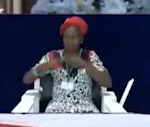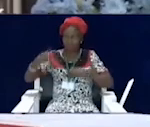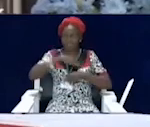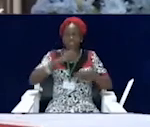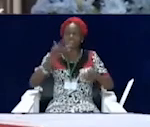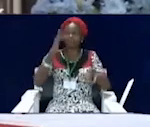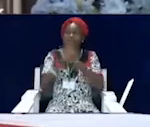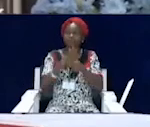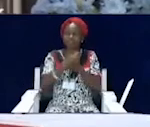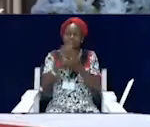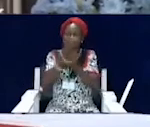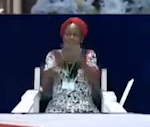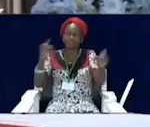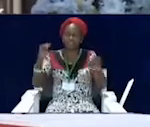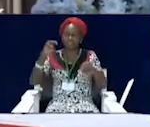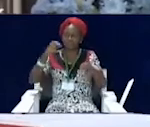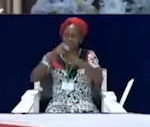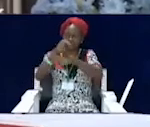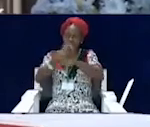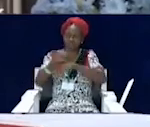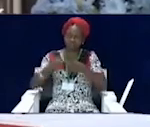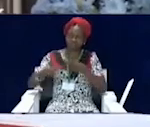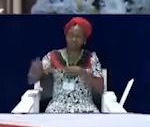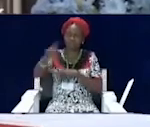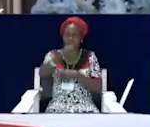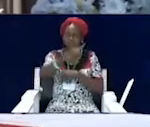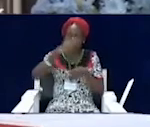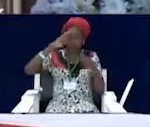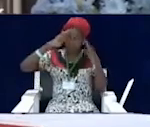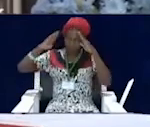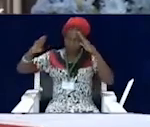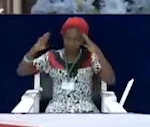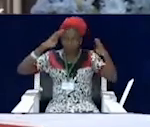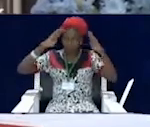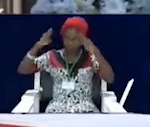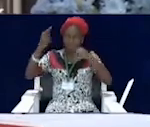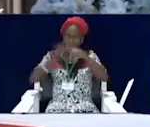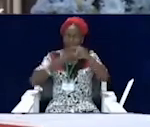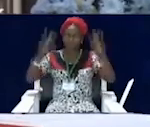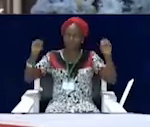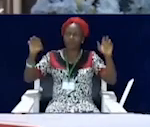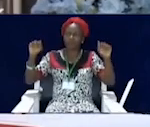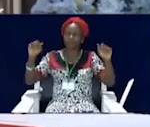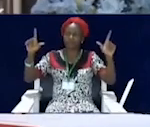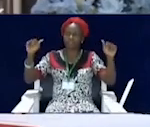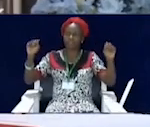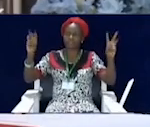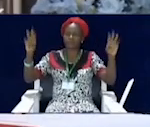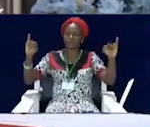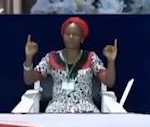them that I will deliver the message. So greetings from Malawi.